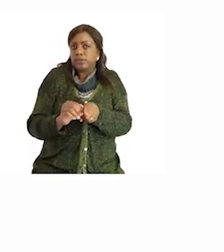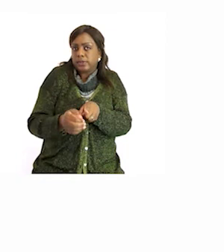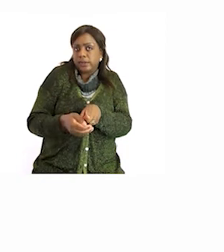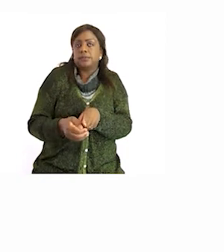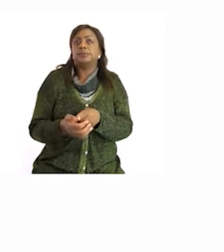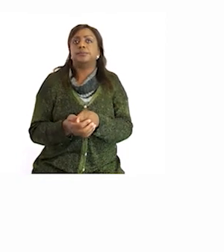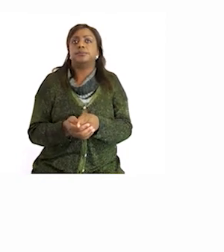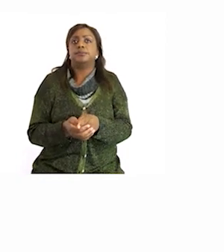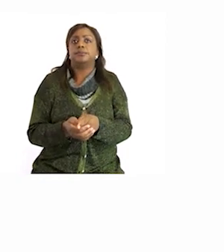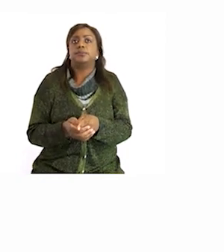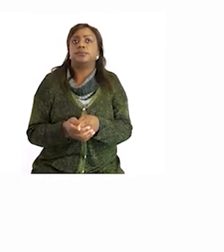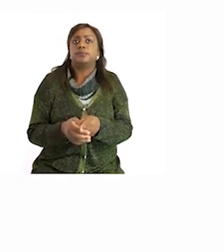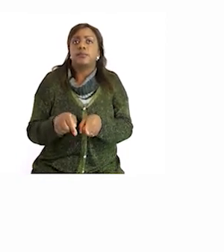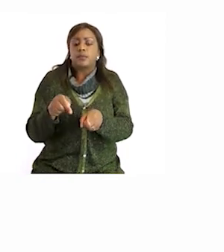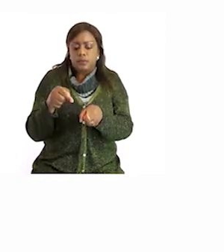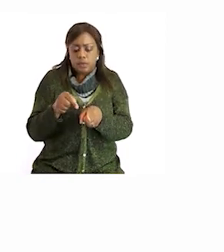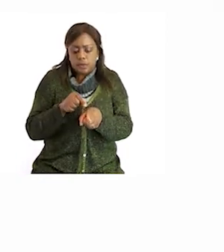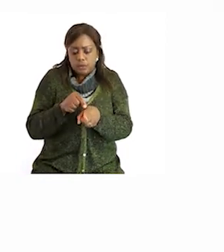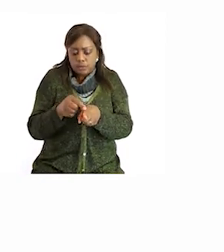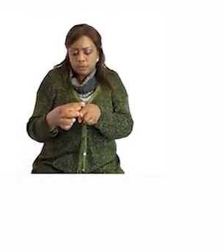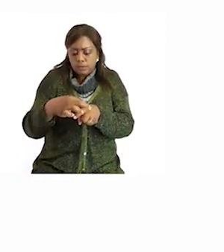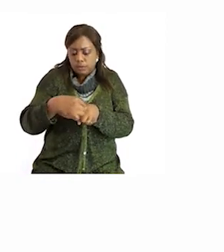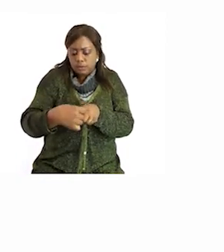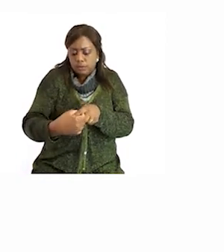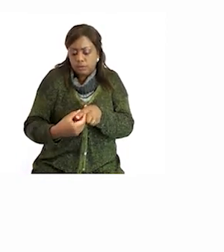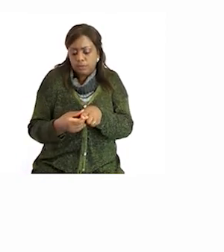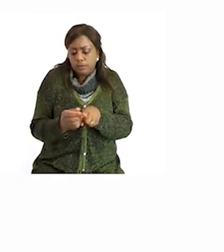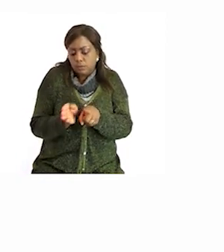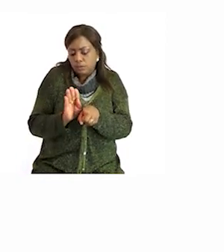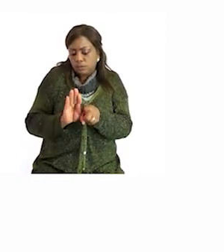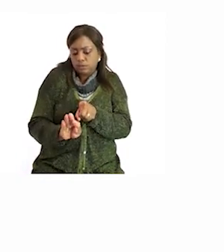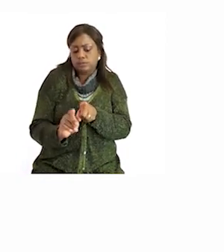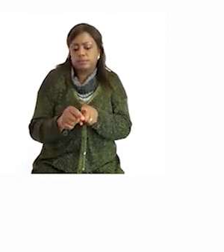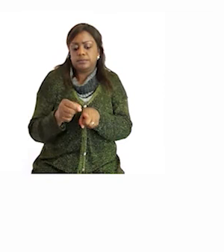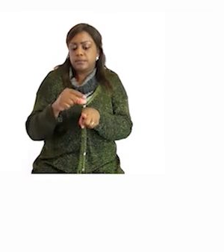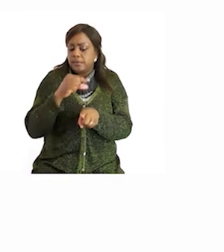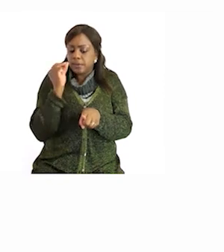cell. And this protective fluid, we refer to it as the semen.